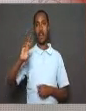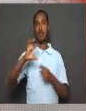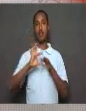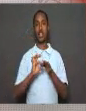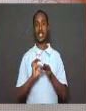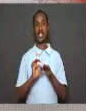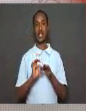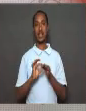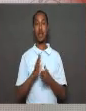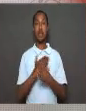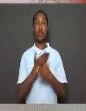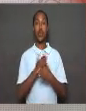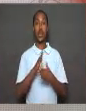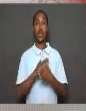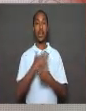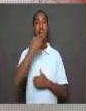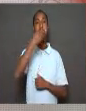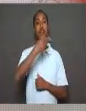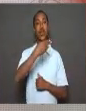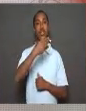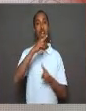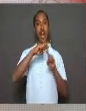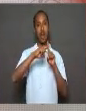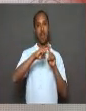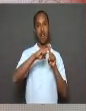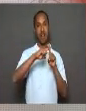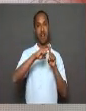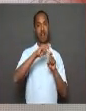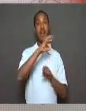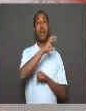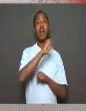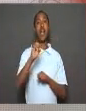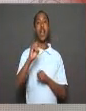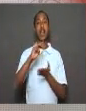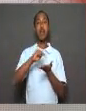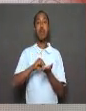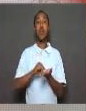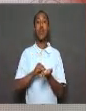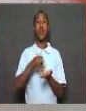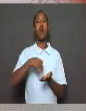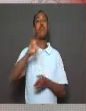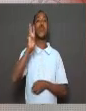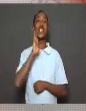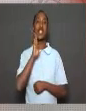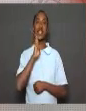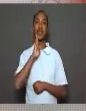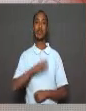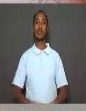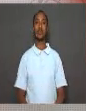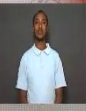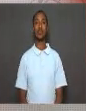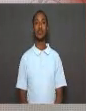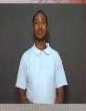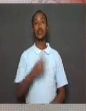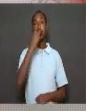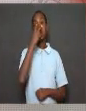bond between a hydrogen ion and a molecule of water.